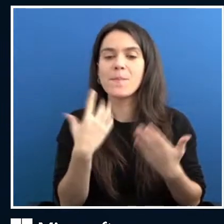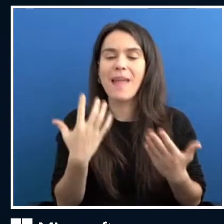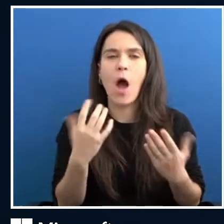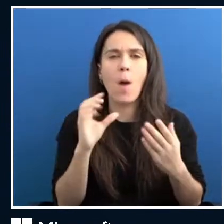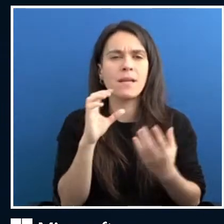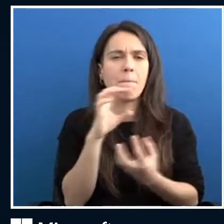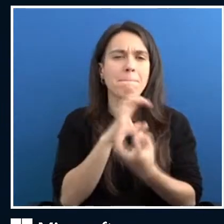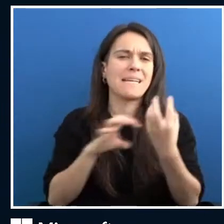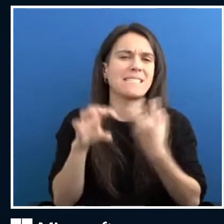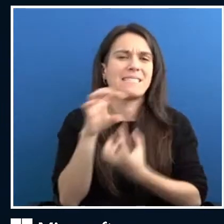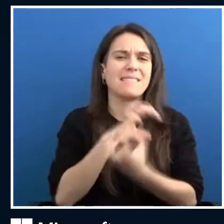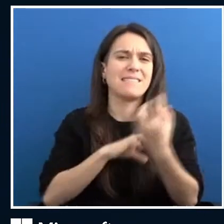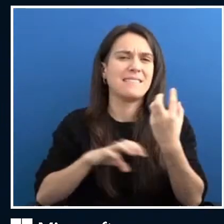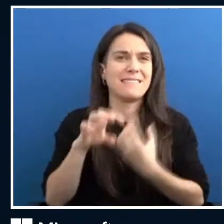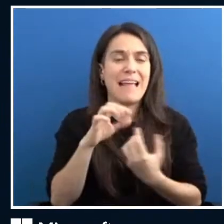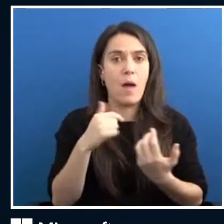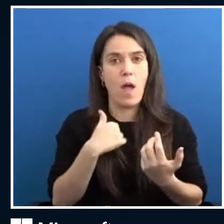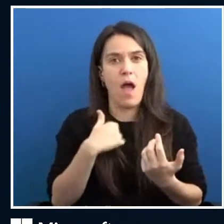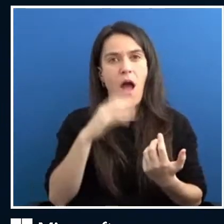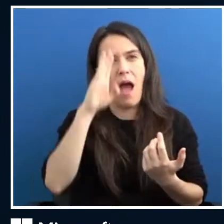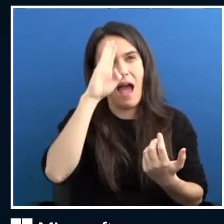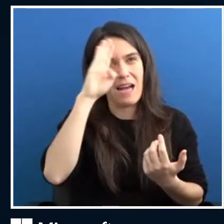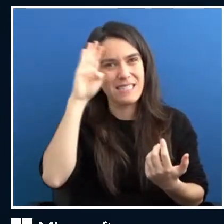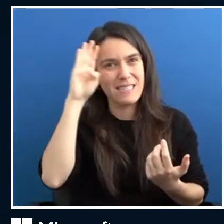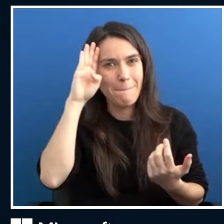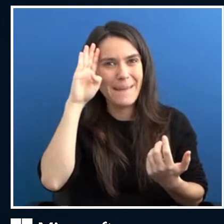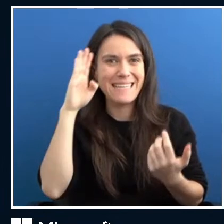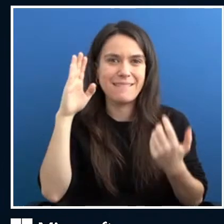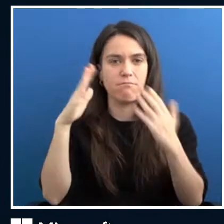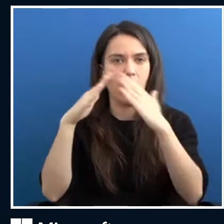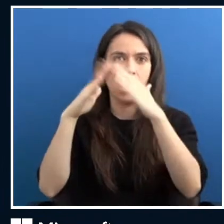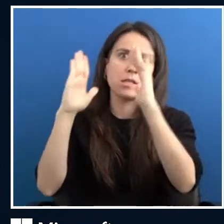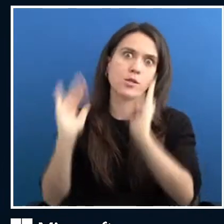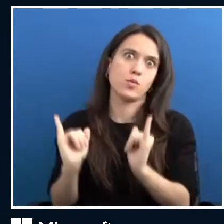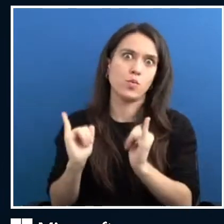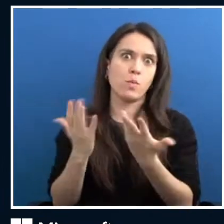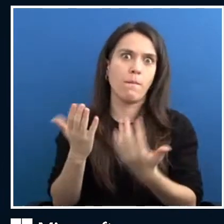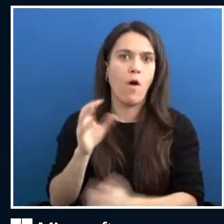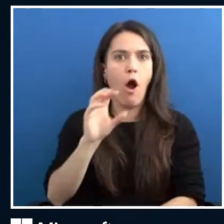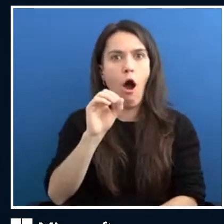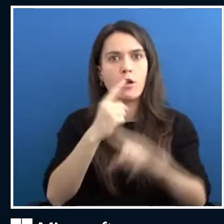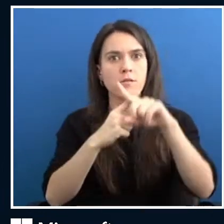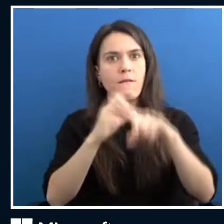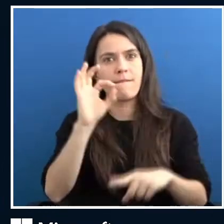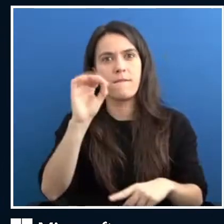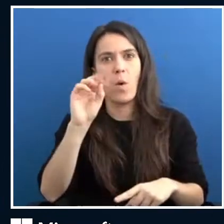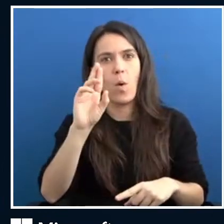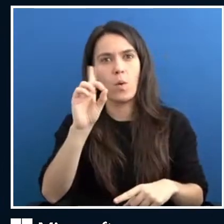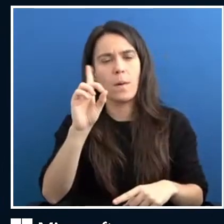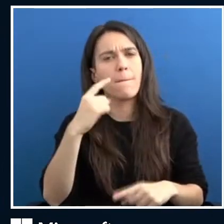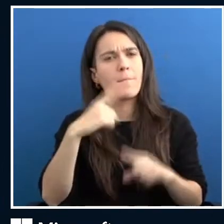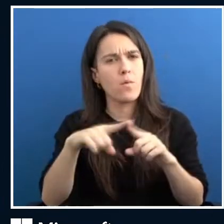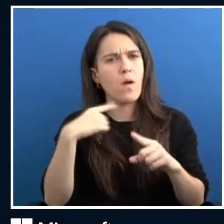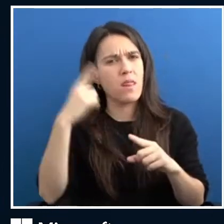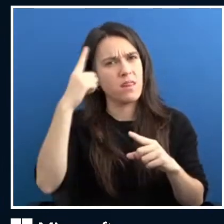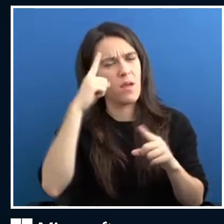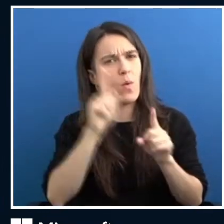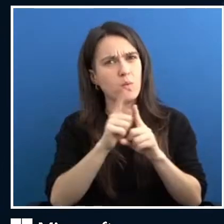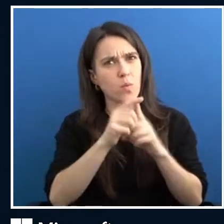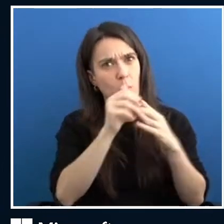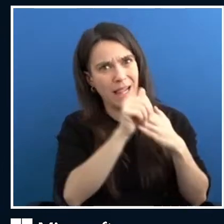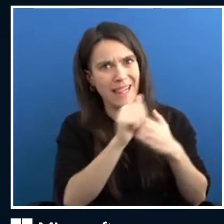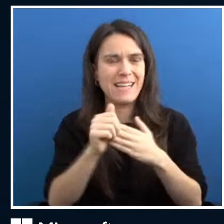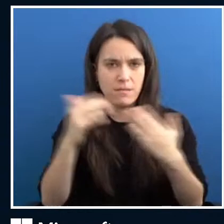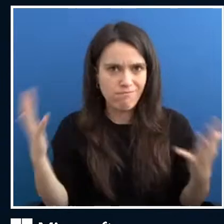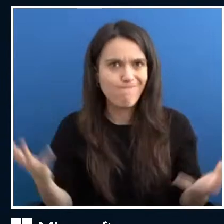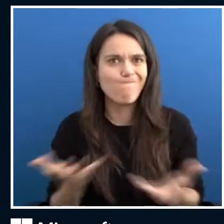that we are an academic institution in Oxford, but our course is an industry-facing course. And I think that I would kind of